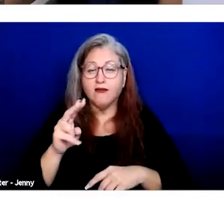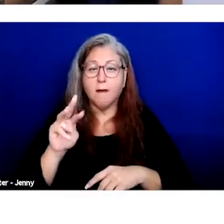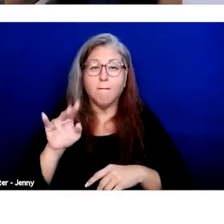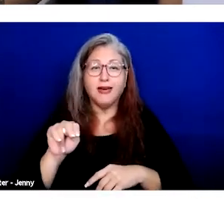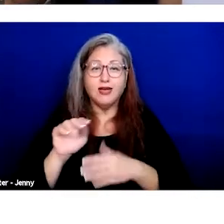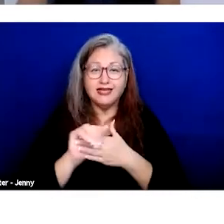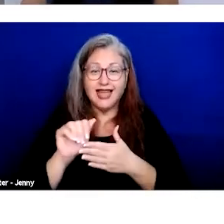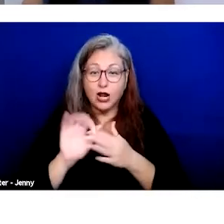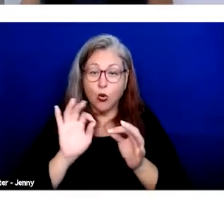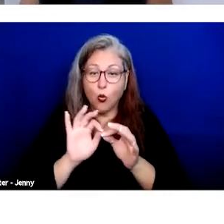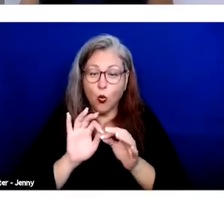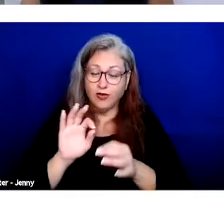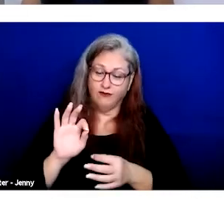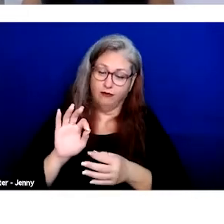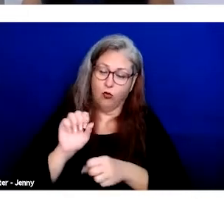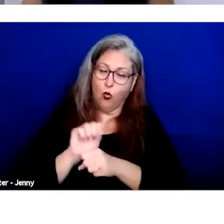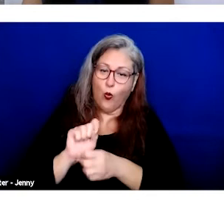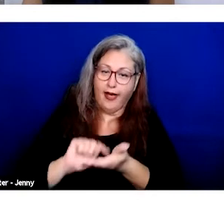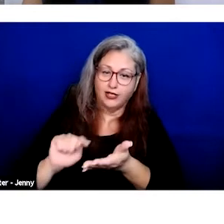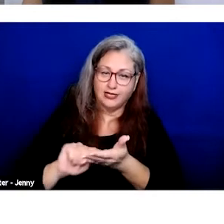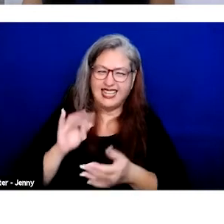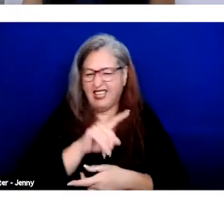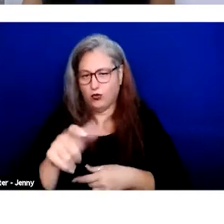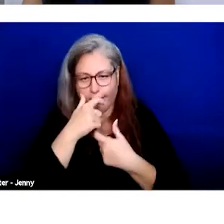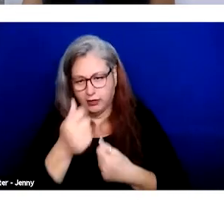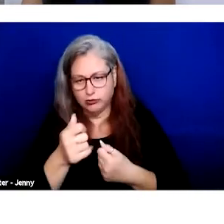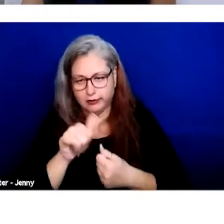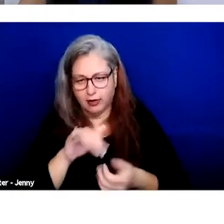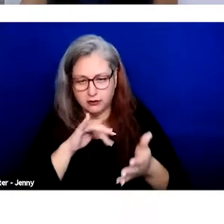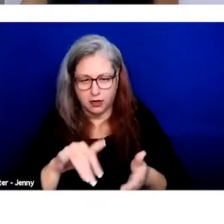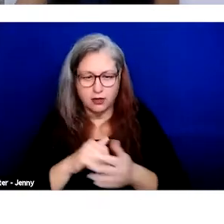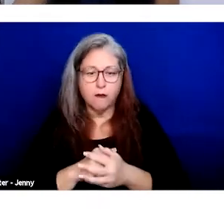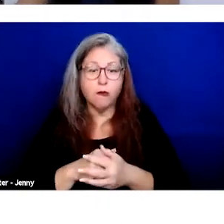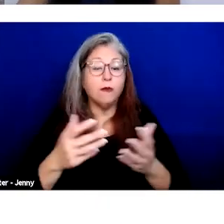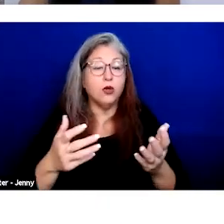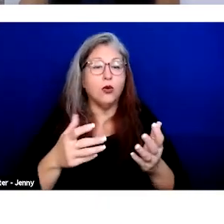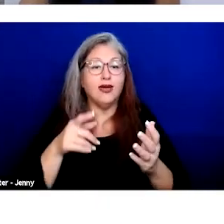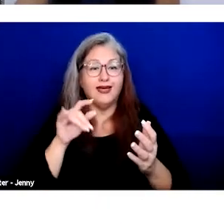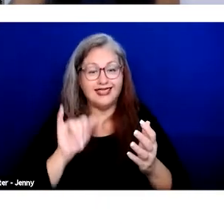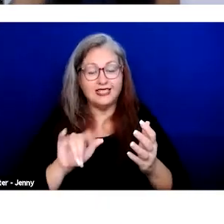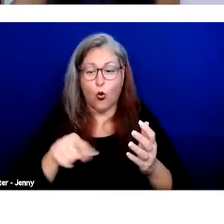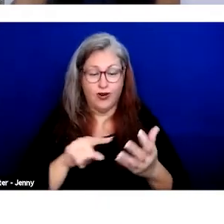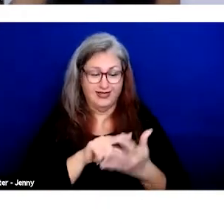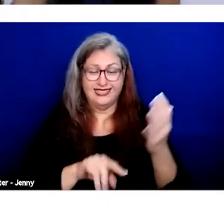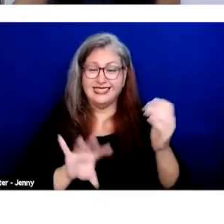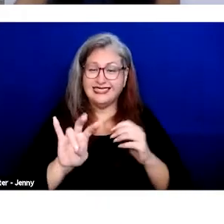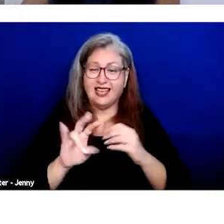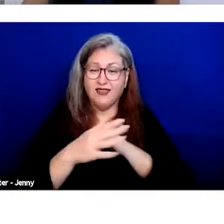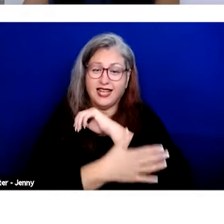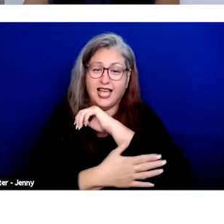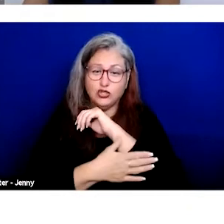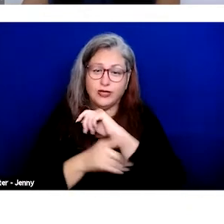This is the study if anybody's interested in it. So again, these are just 7 countries. This study looked at